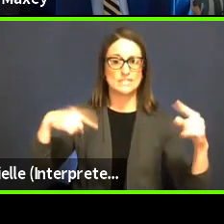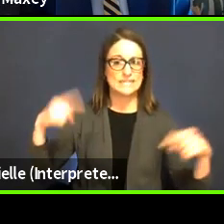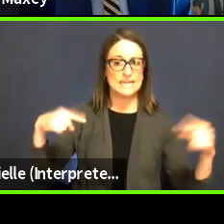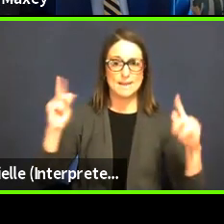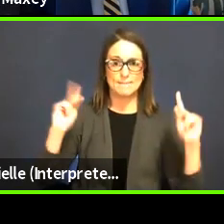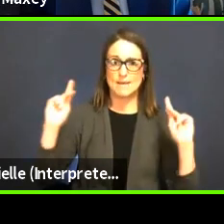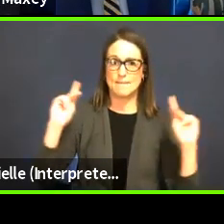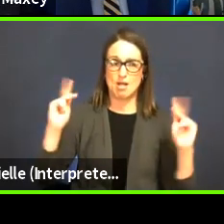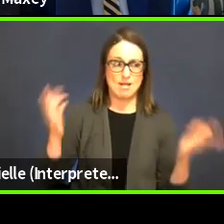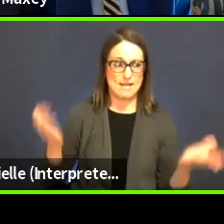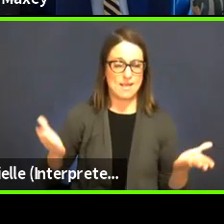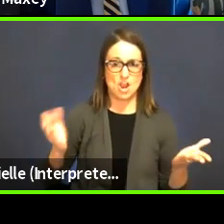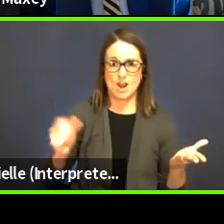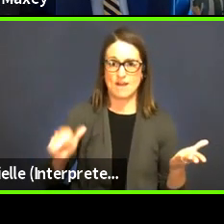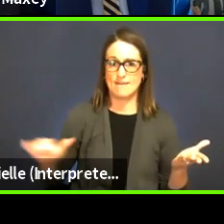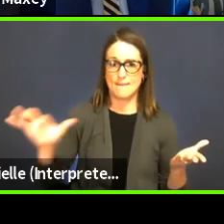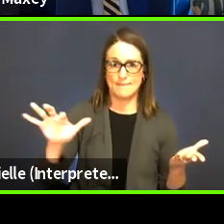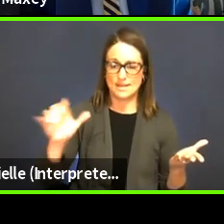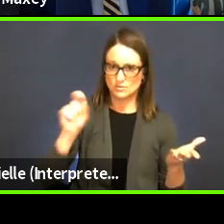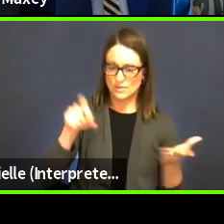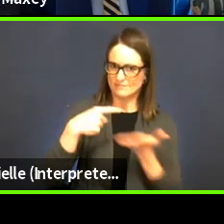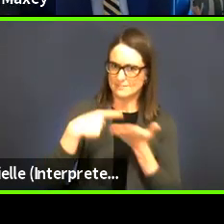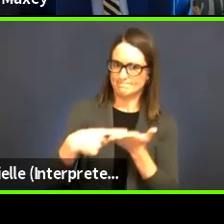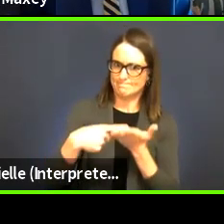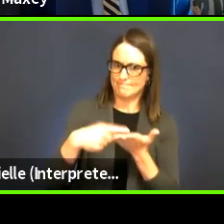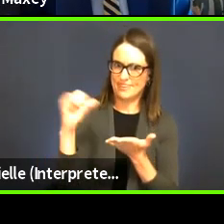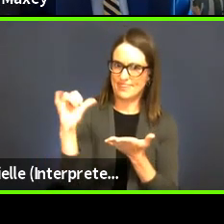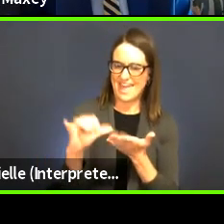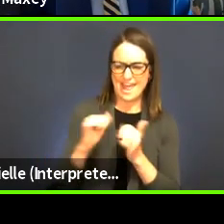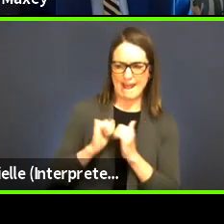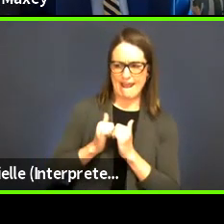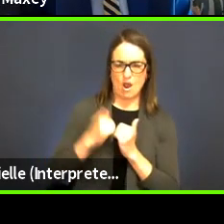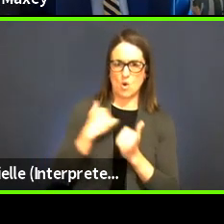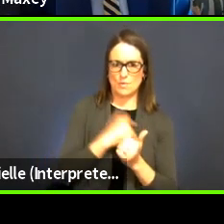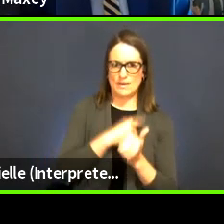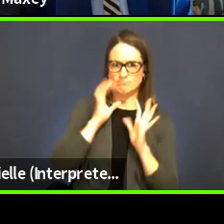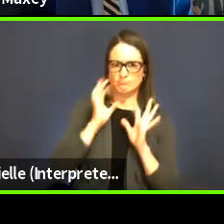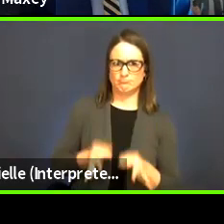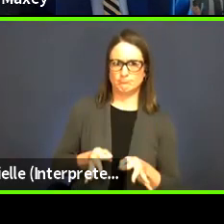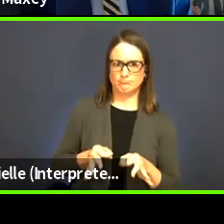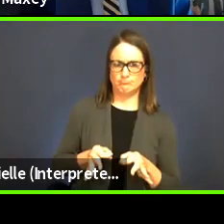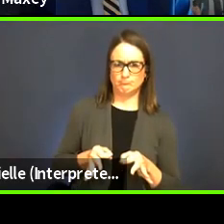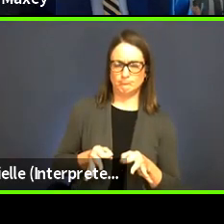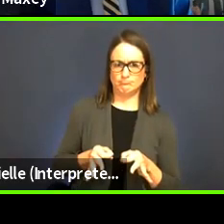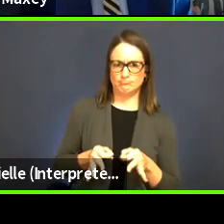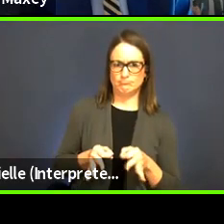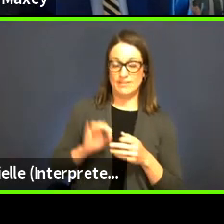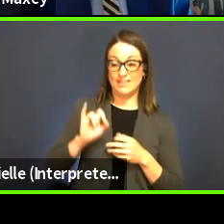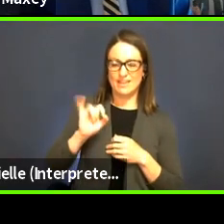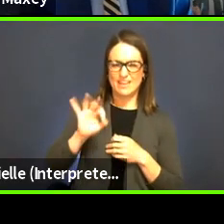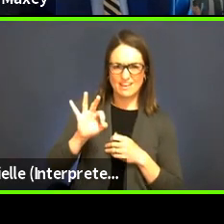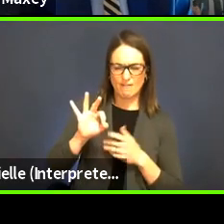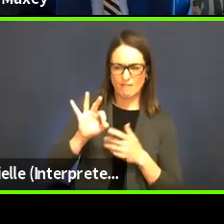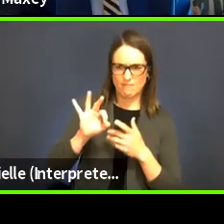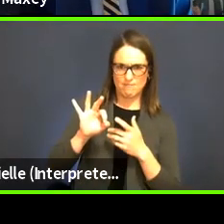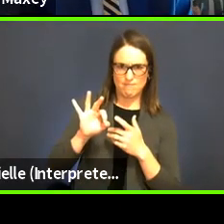and talking more about how is it that they then make a determination of whether someone they see might be